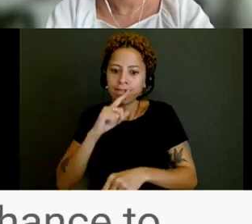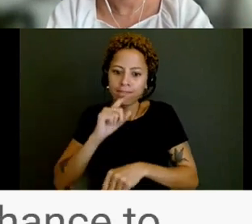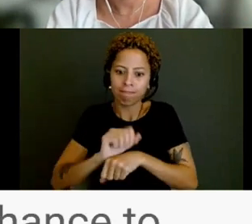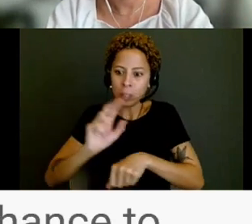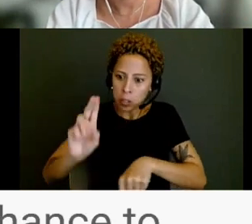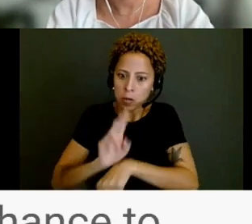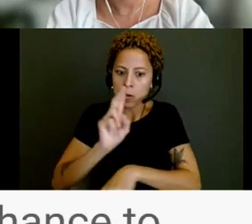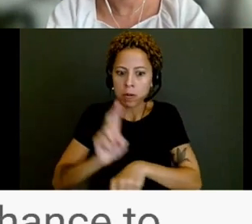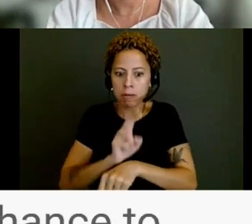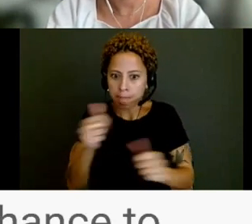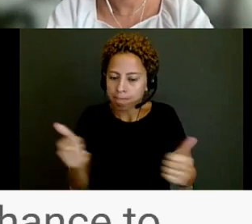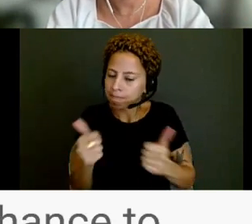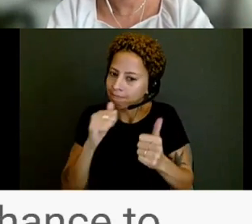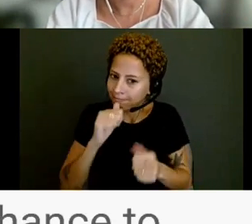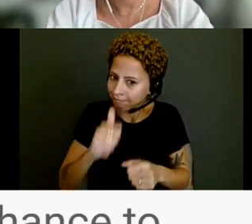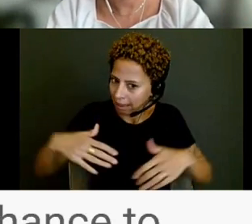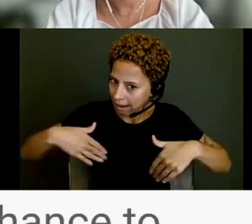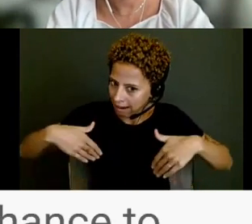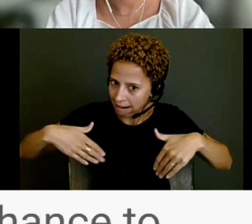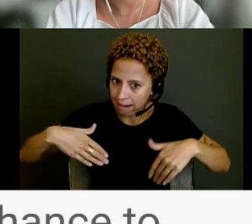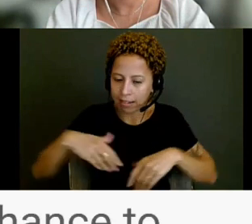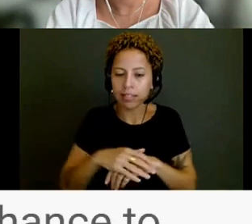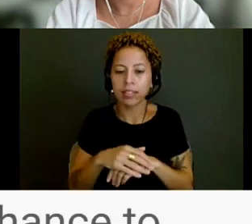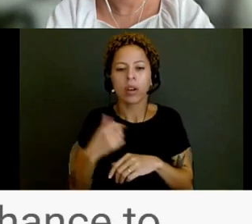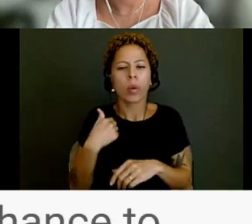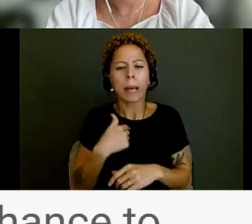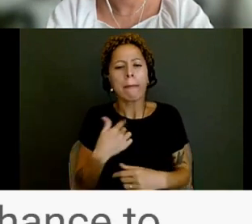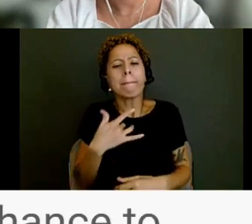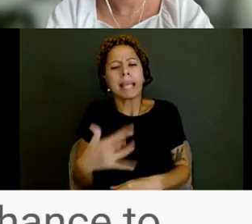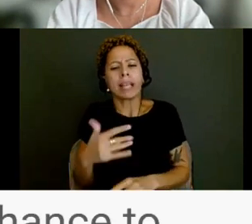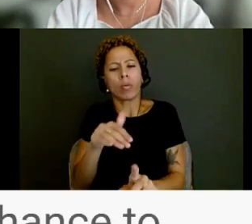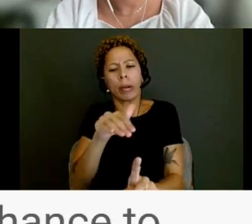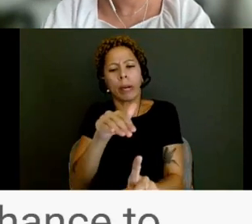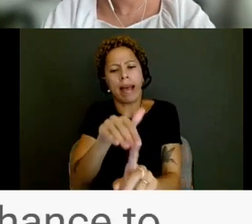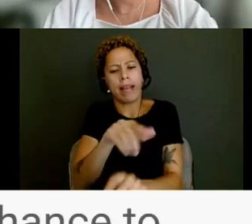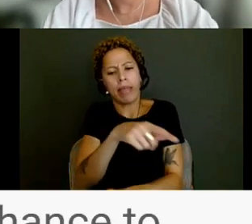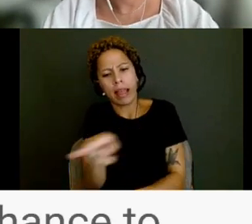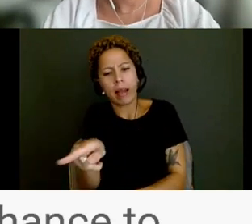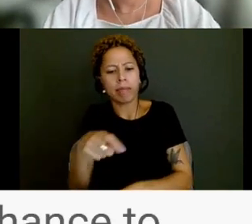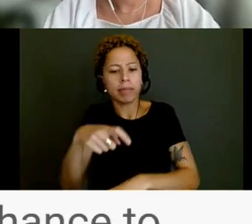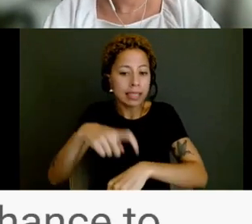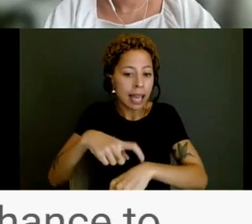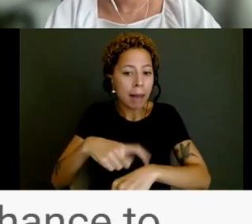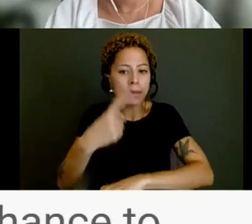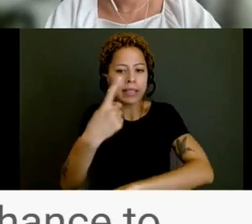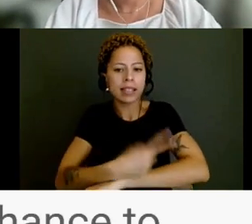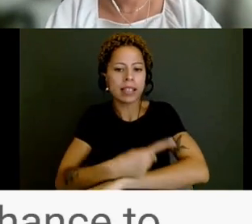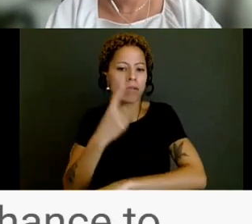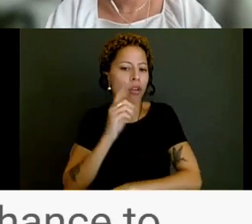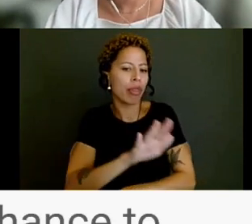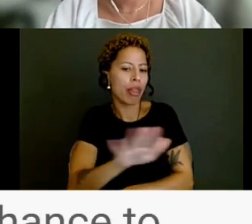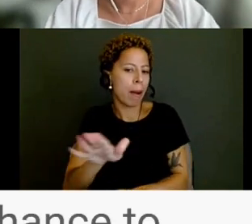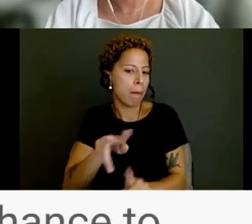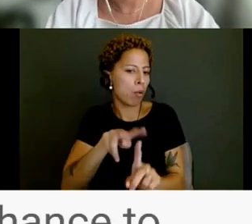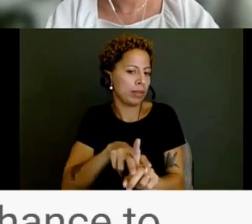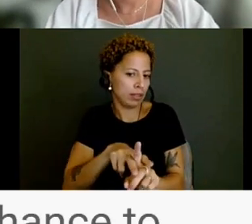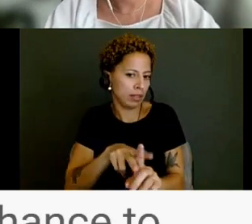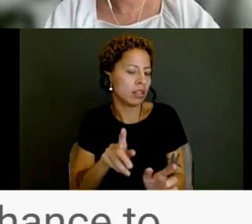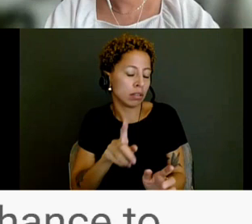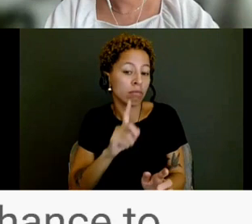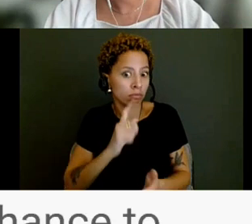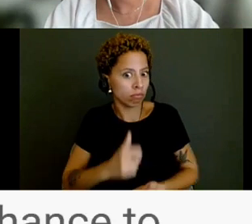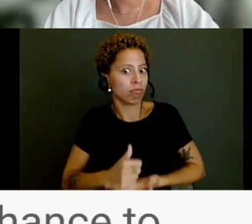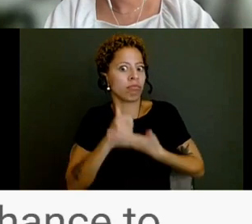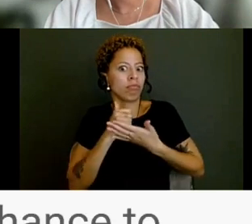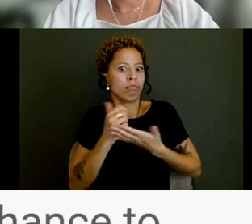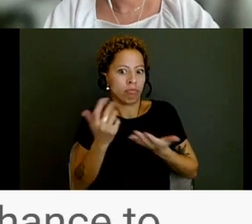use it to remind learners about times and dates for appointments. This has been very helpful, and I really like the turnaround time